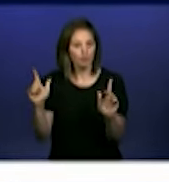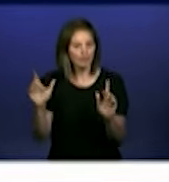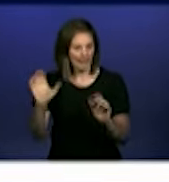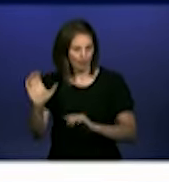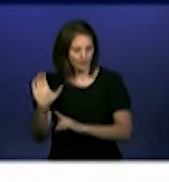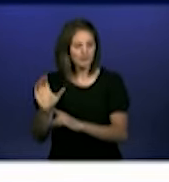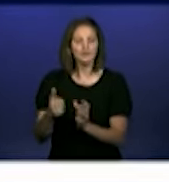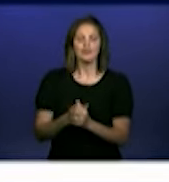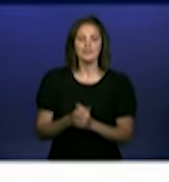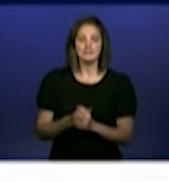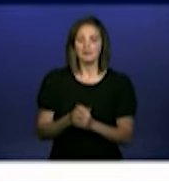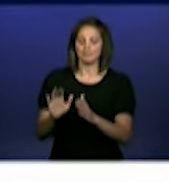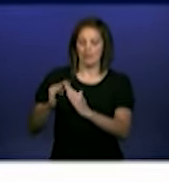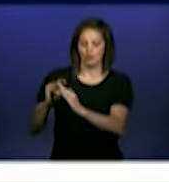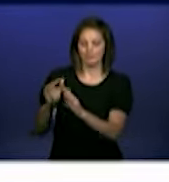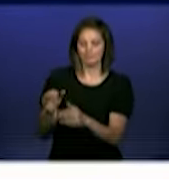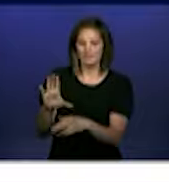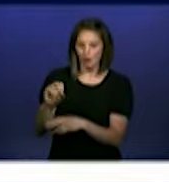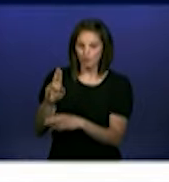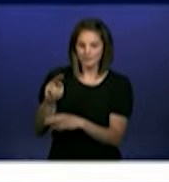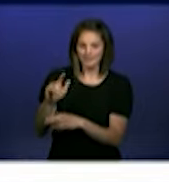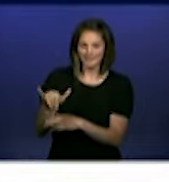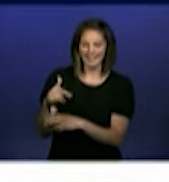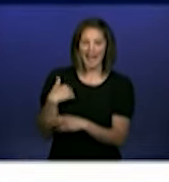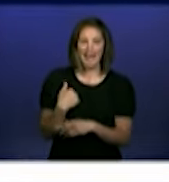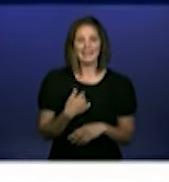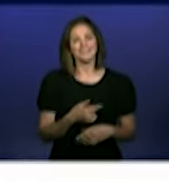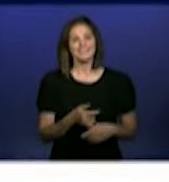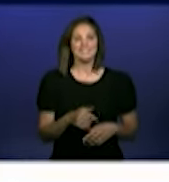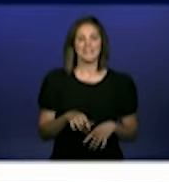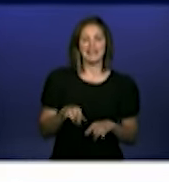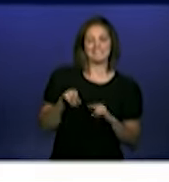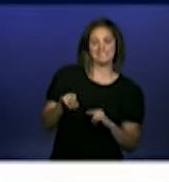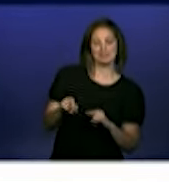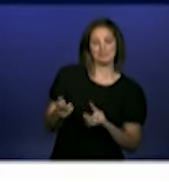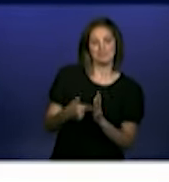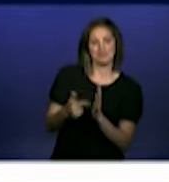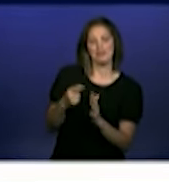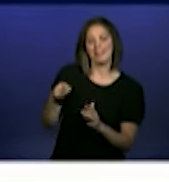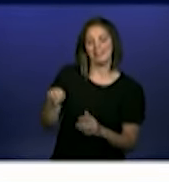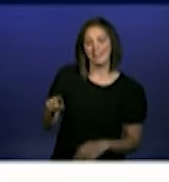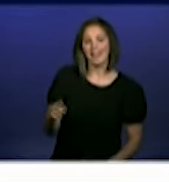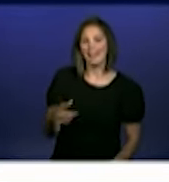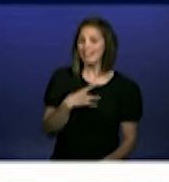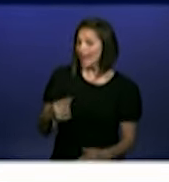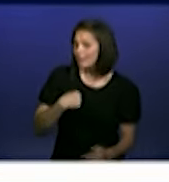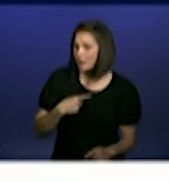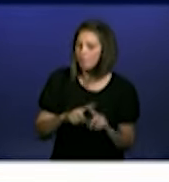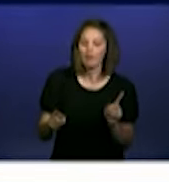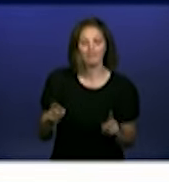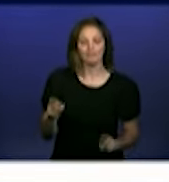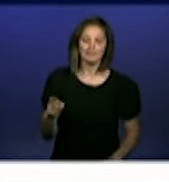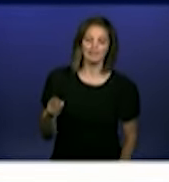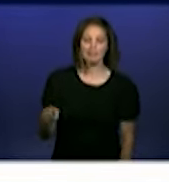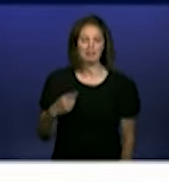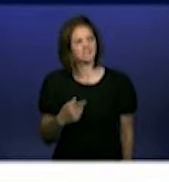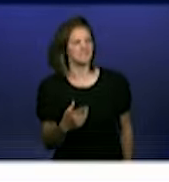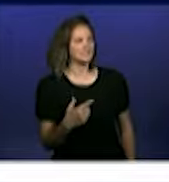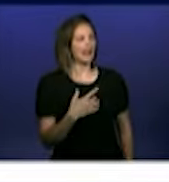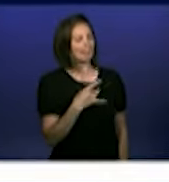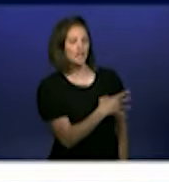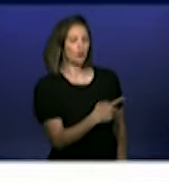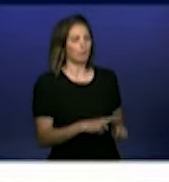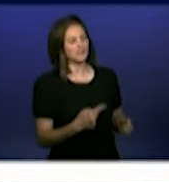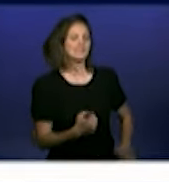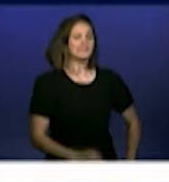door. I like to tease my friends in Grand County. Sometimes they hate that they like me, because I do listen to them. I may have very different opinions than